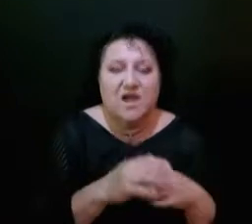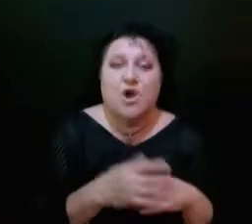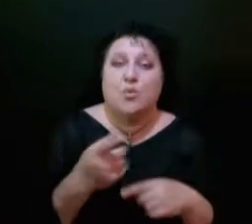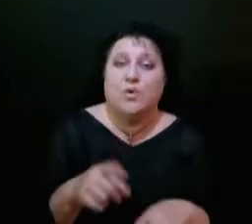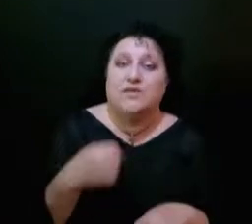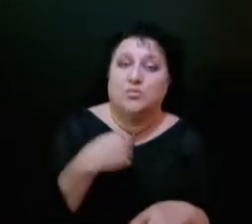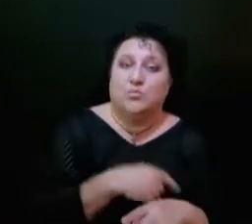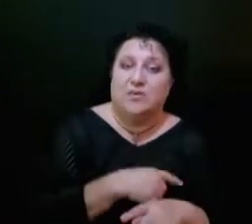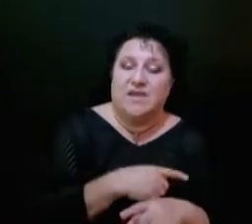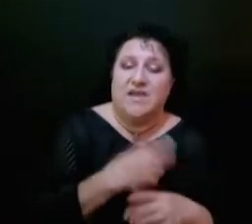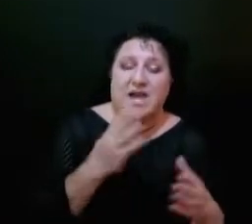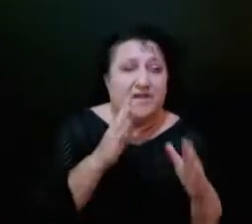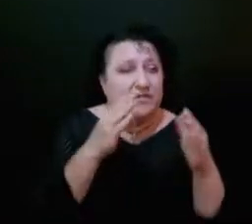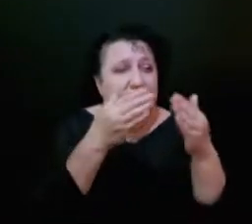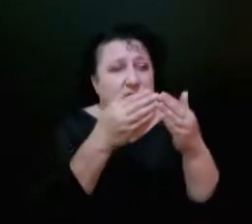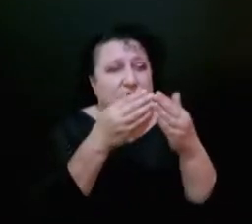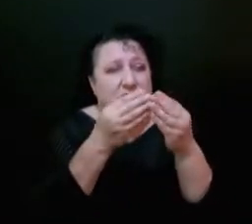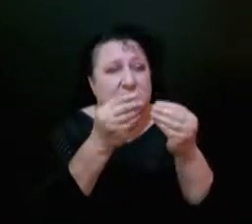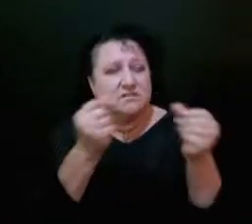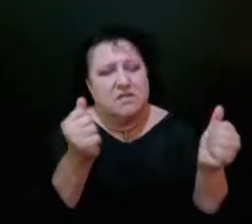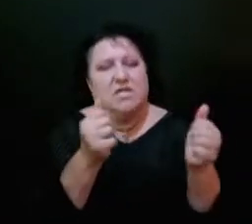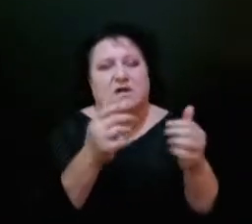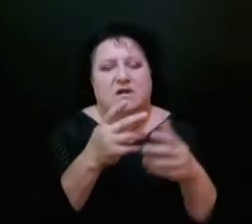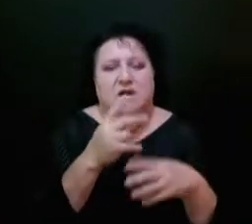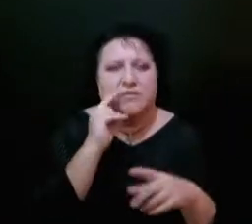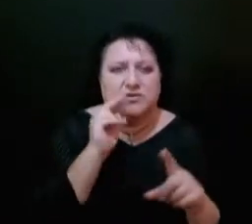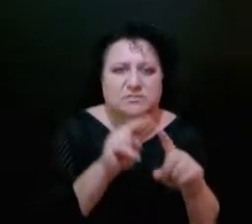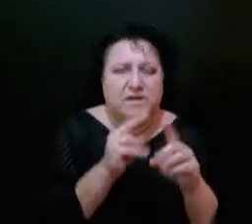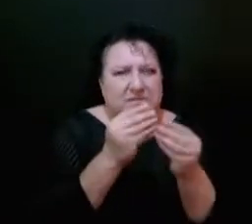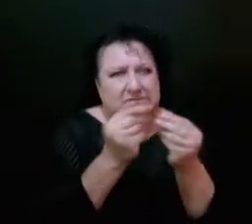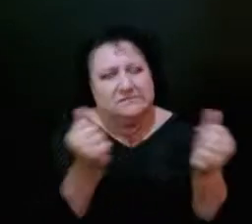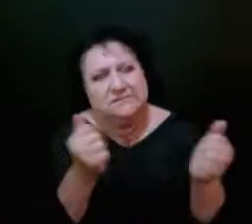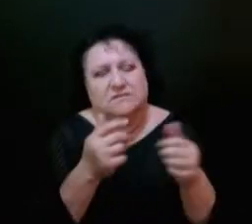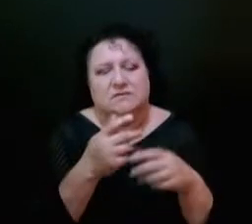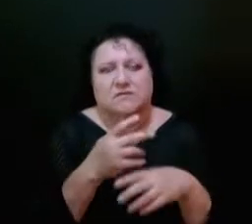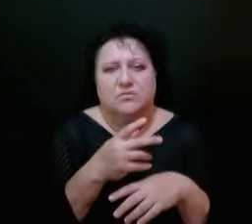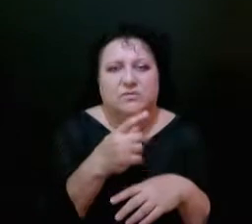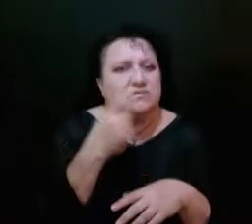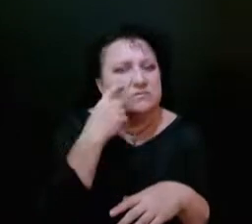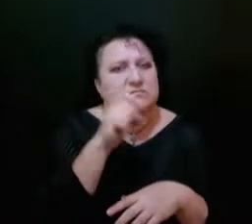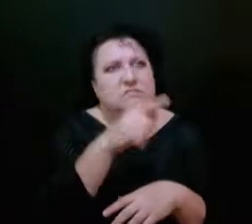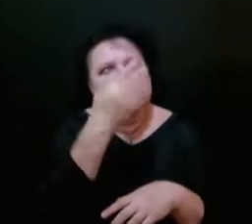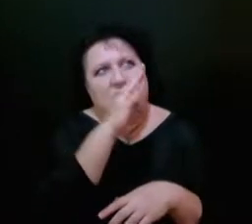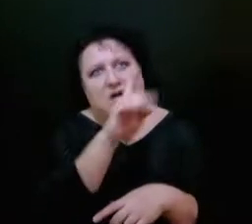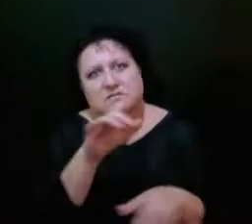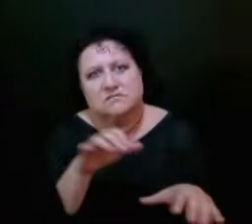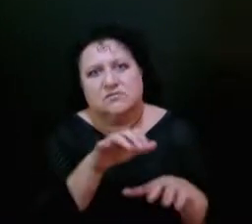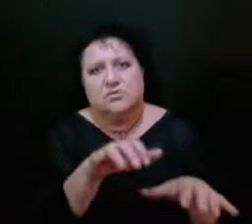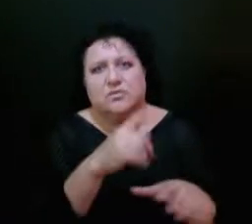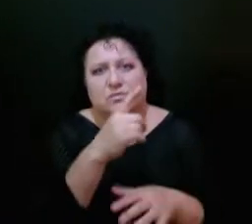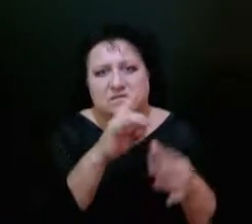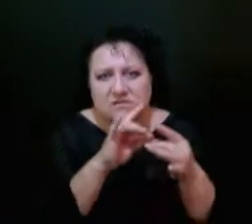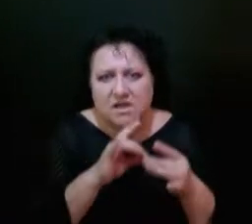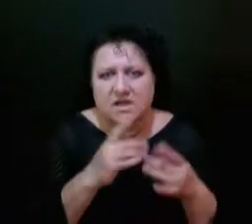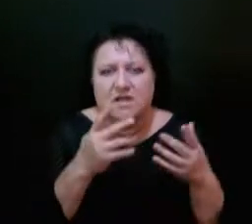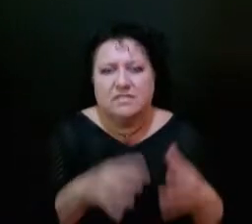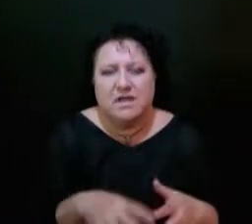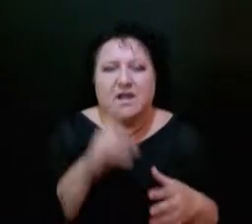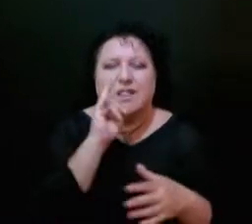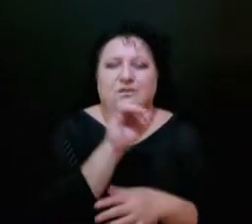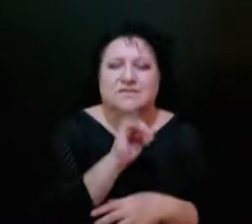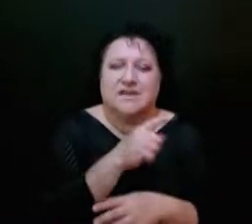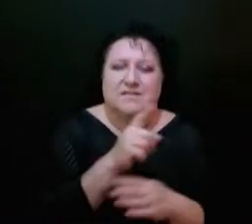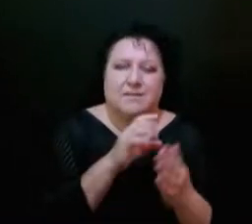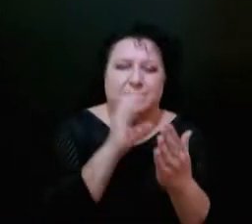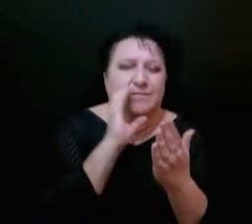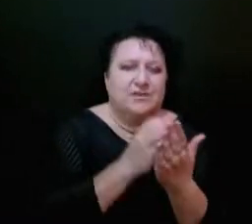is happening, when we lose a perspective, a focus of what God is doing and what God is saying, it can sometimes look like those pictures